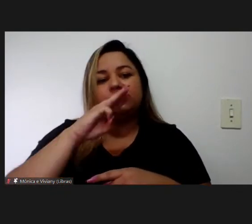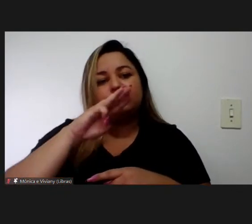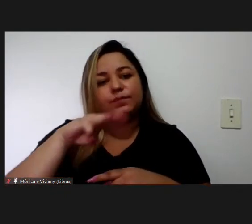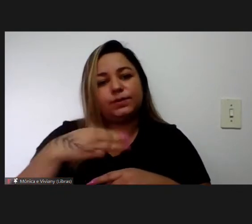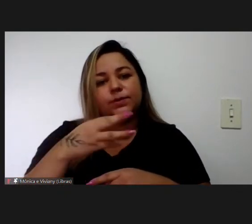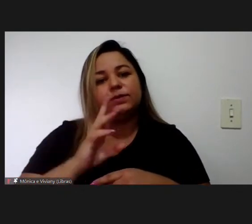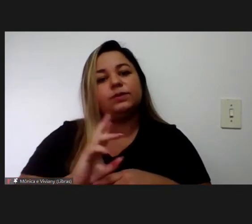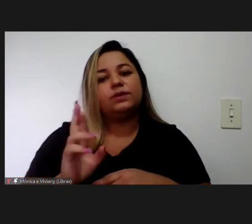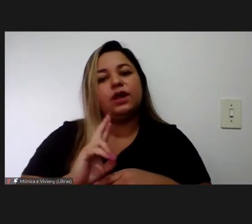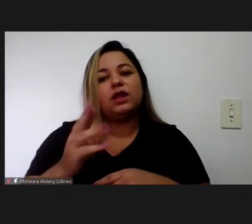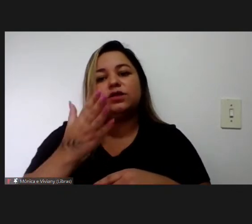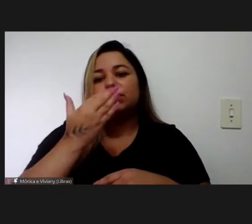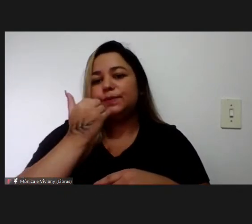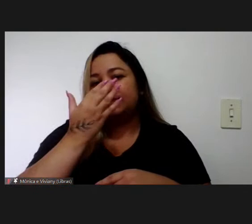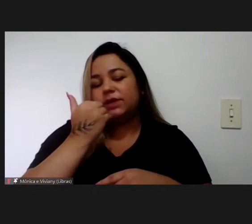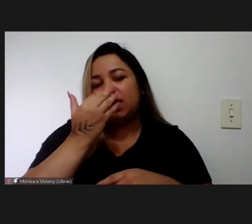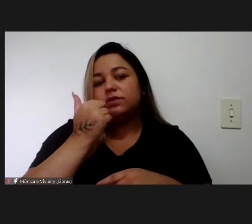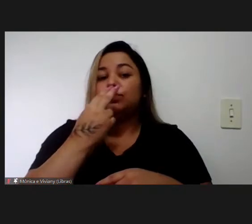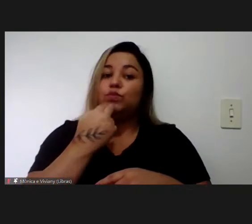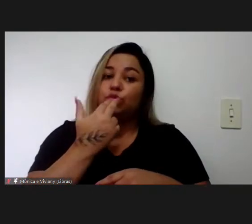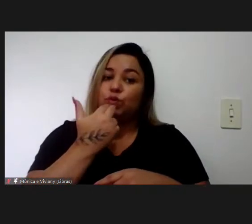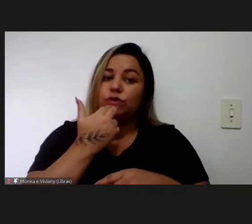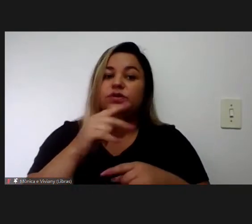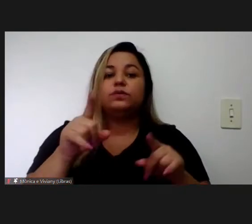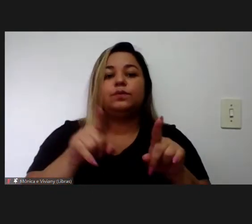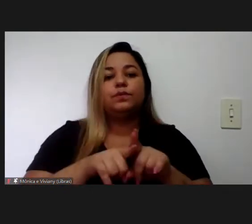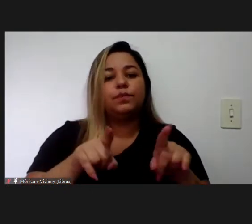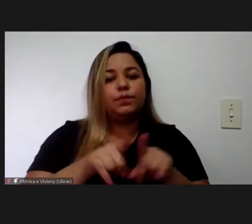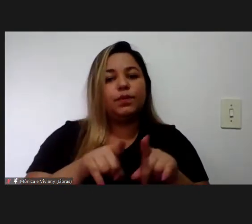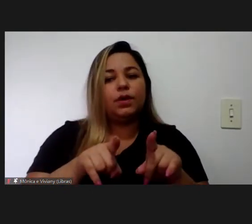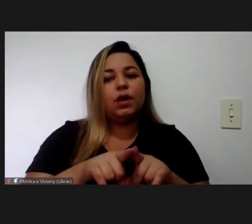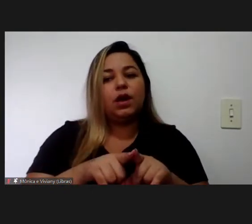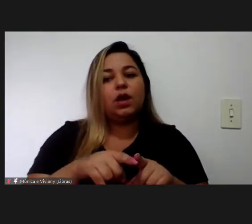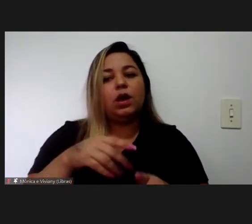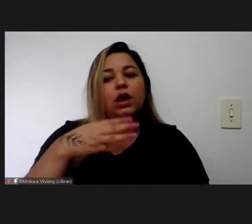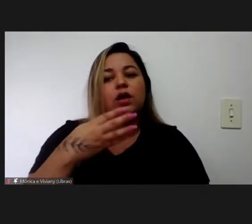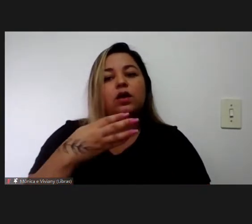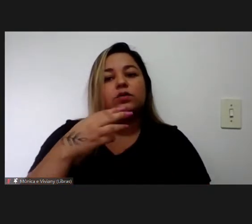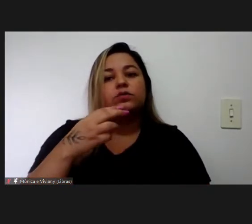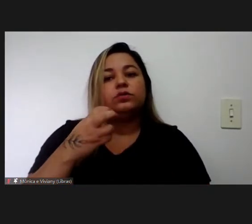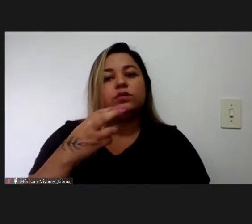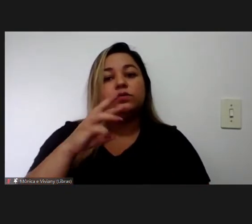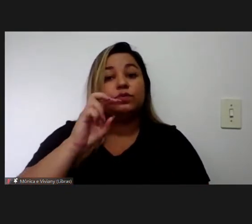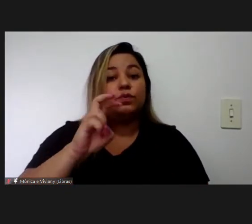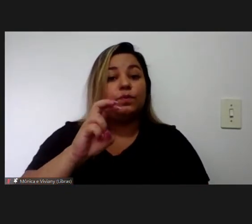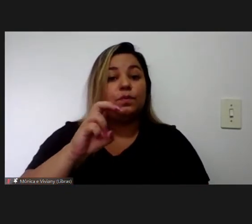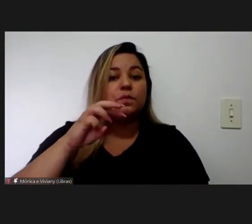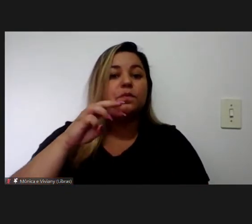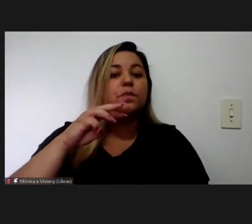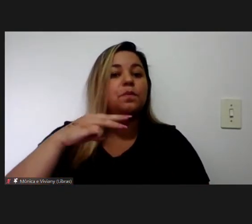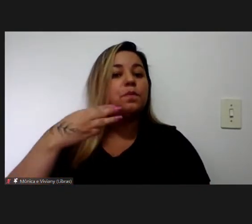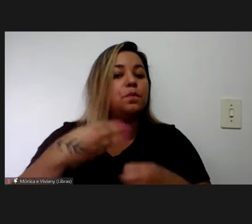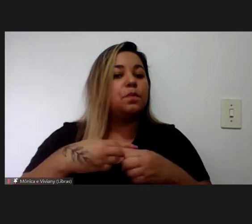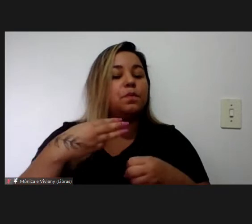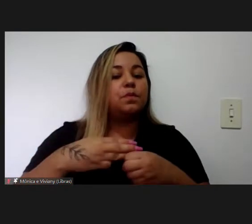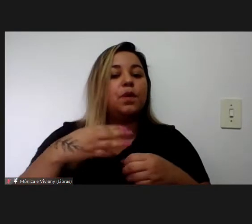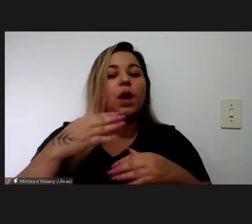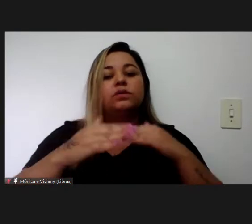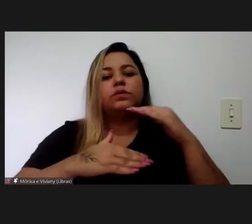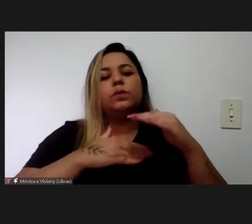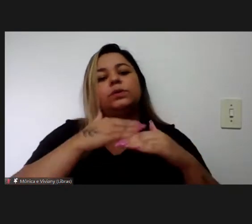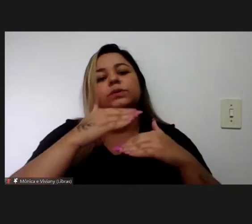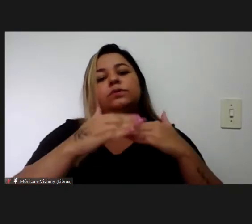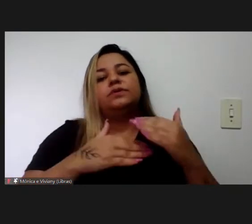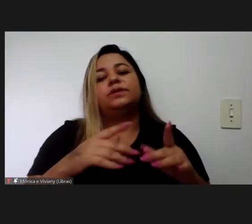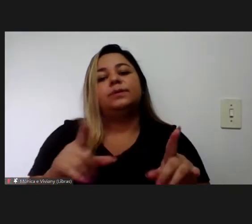investment of almost 23 million reais in this nutrition issue that it